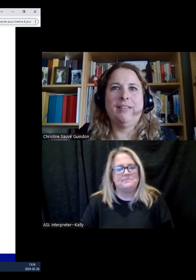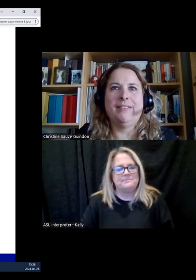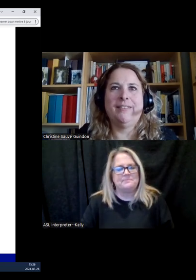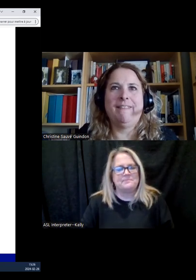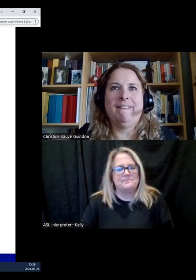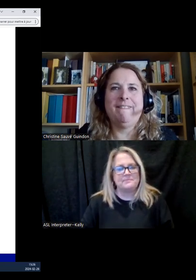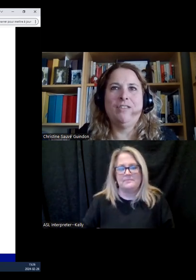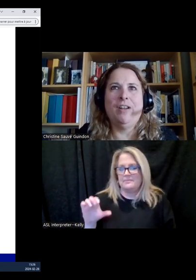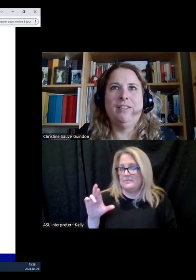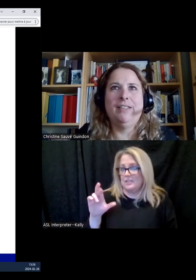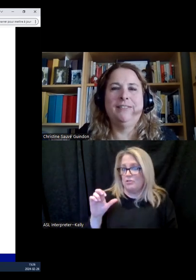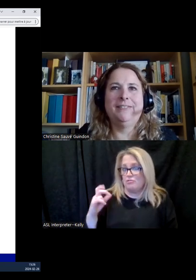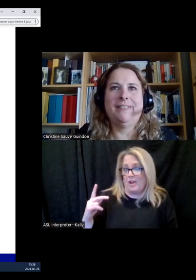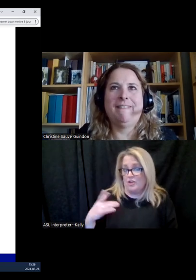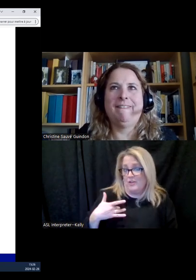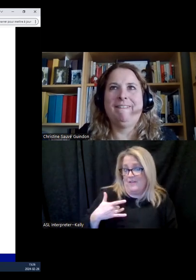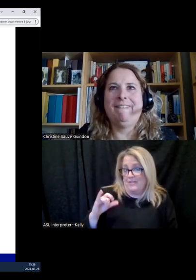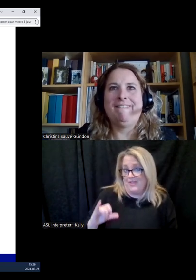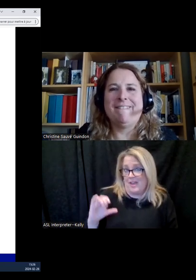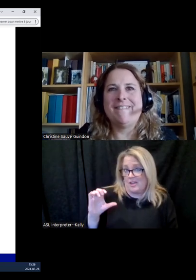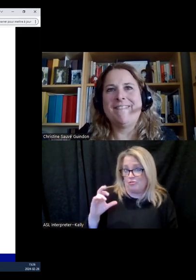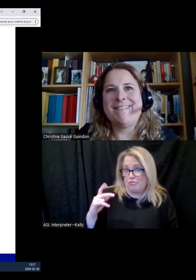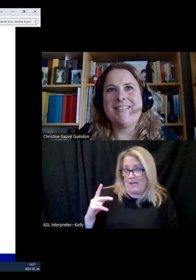Crack. She felt it.